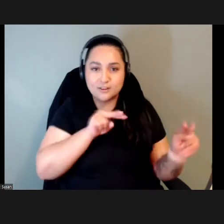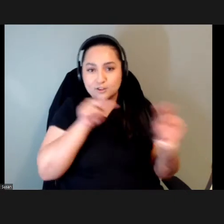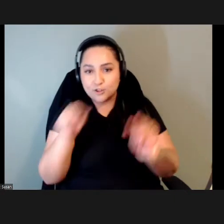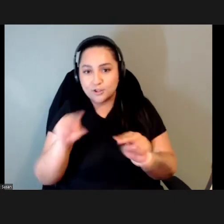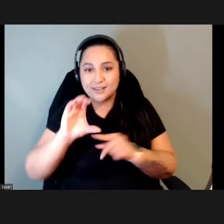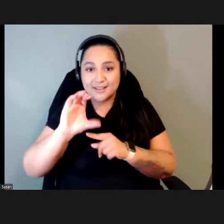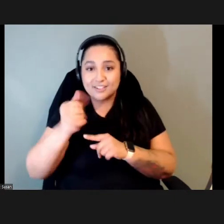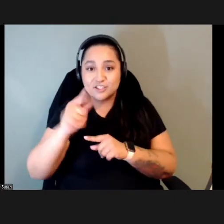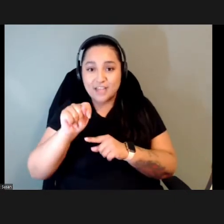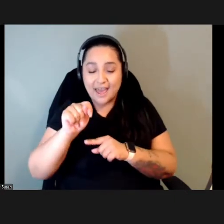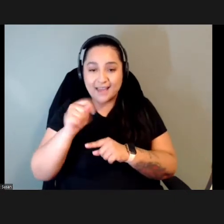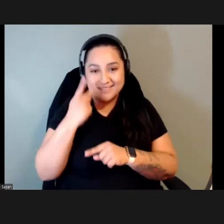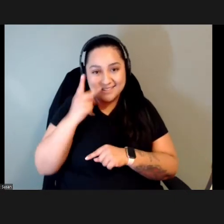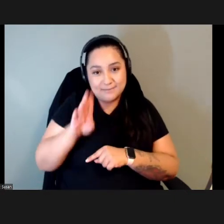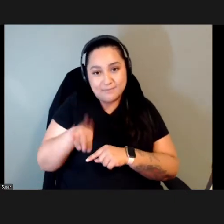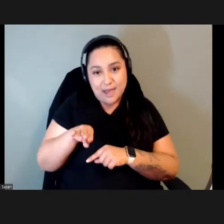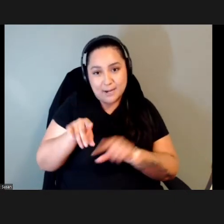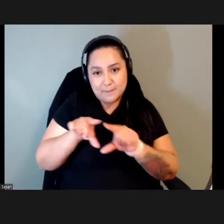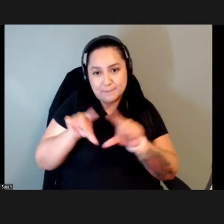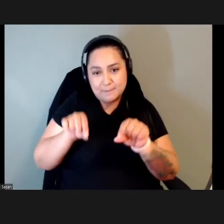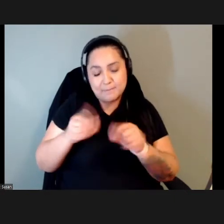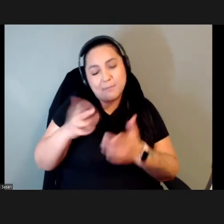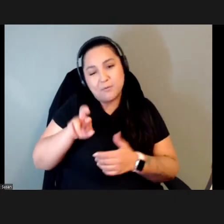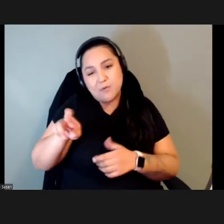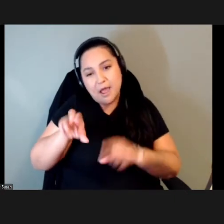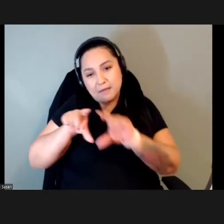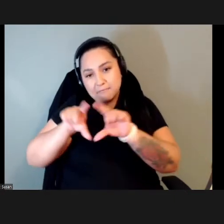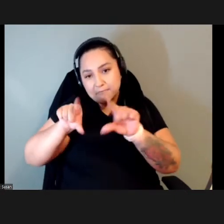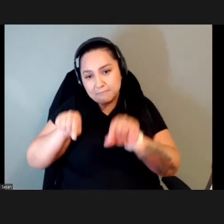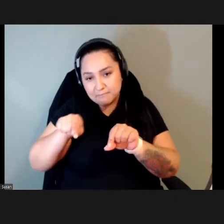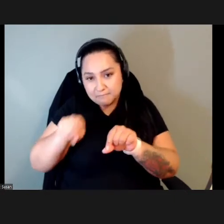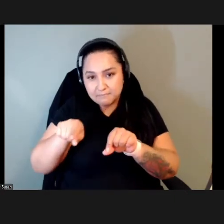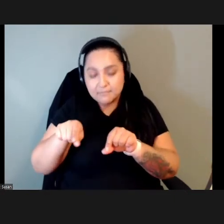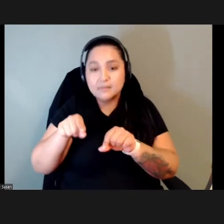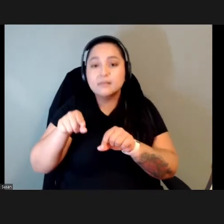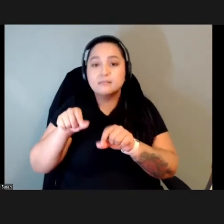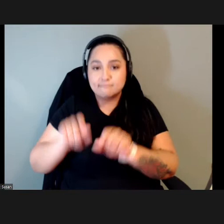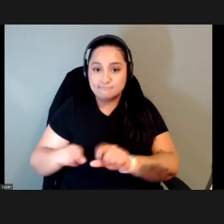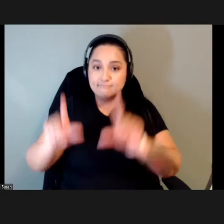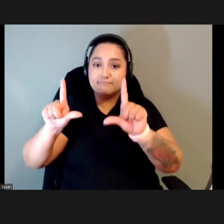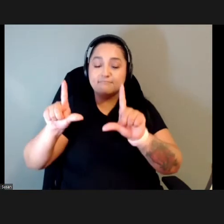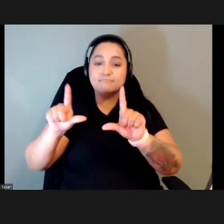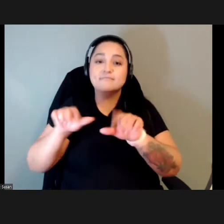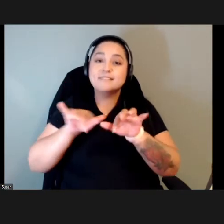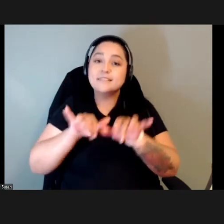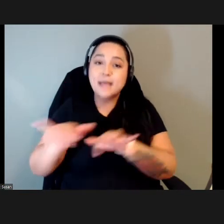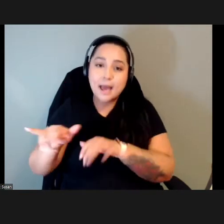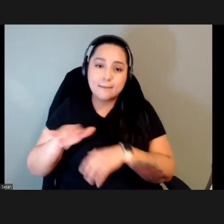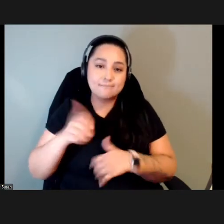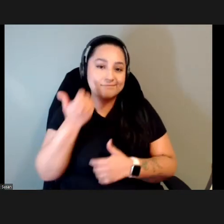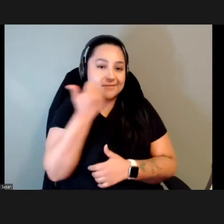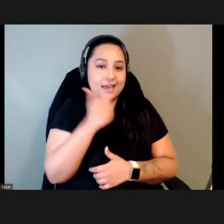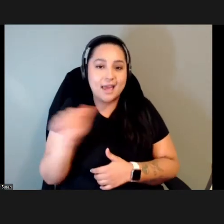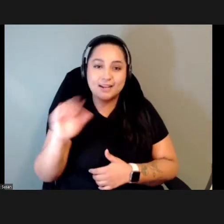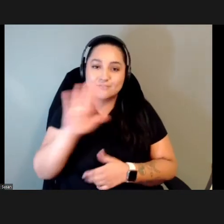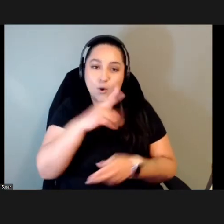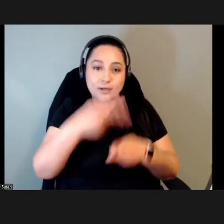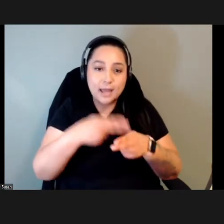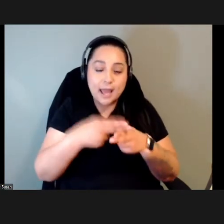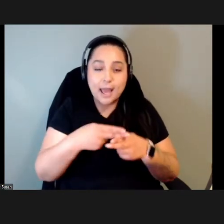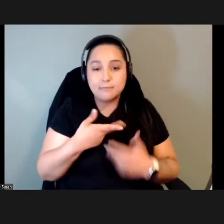the live stream. It might be to the right, to type in any name you like, could be an incognito